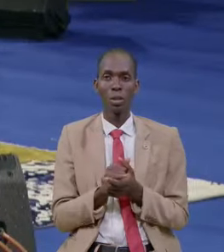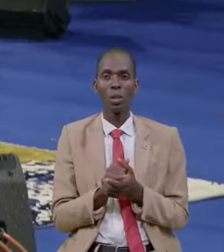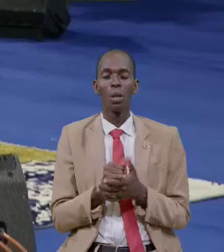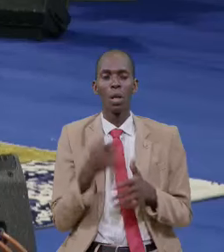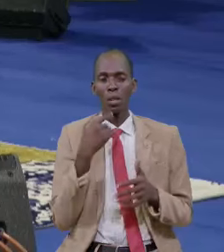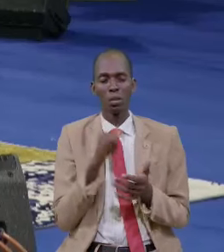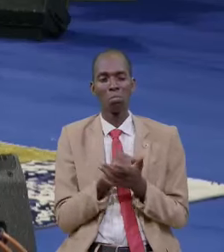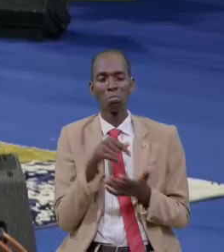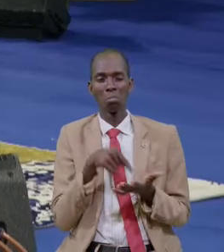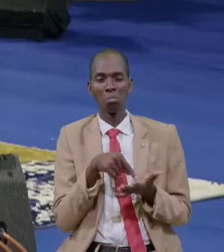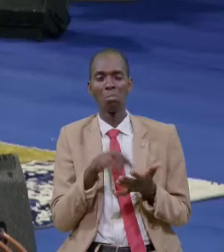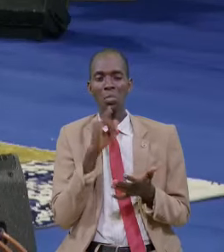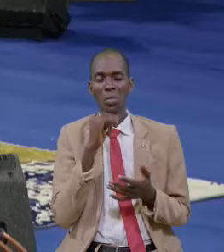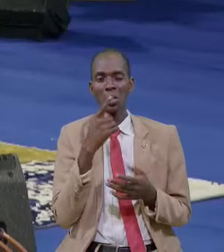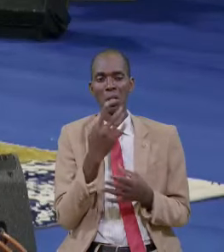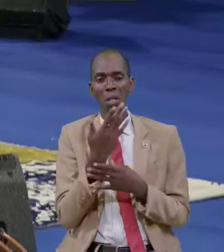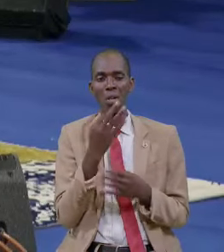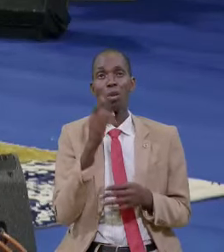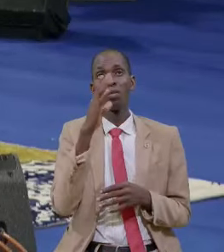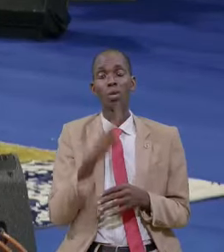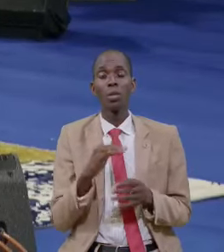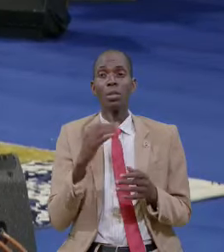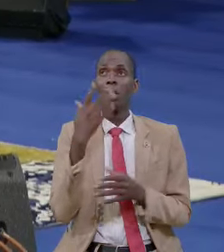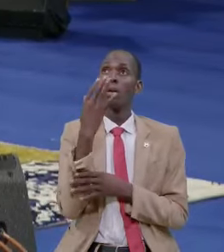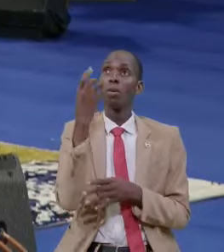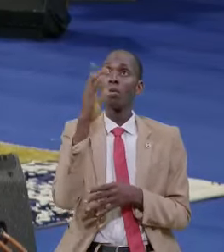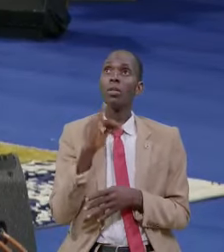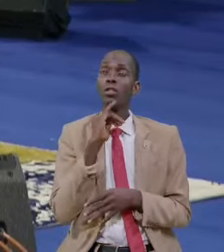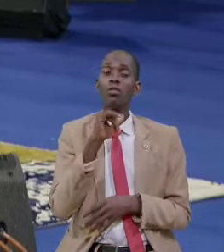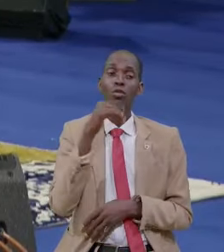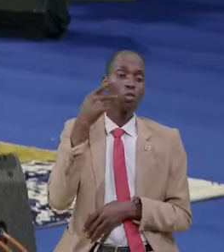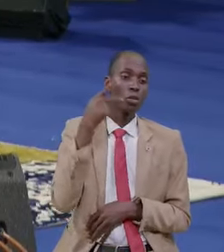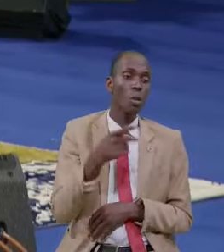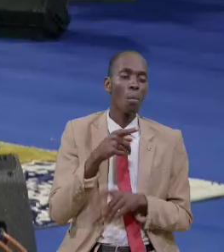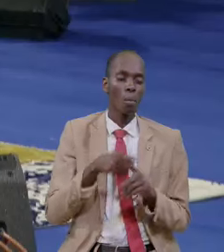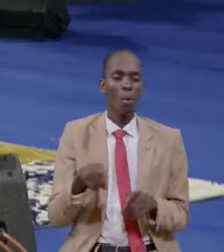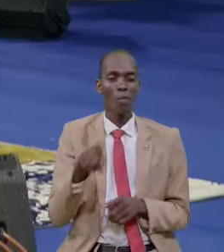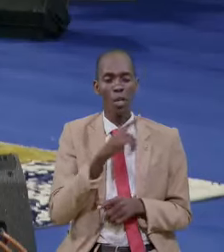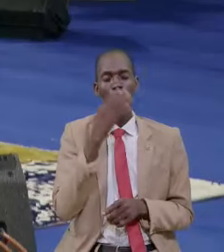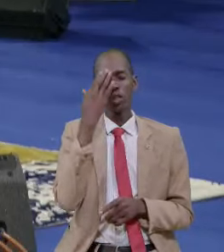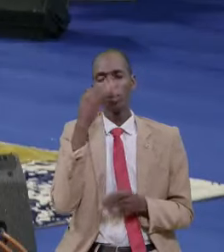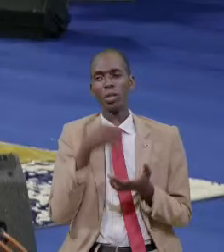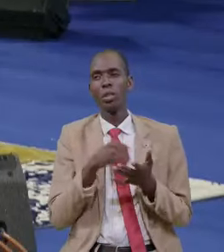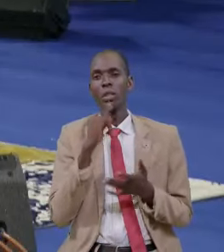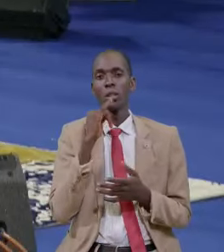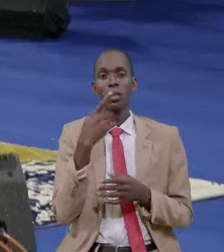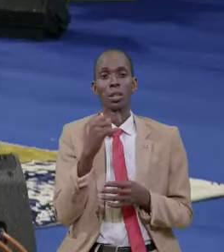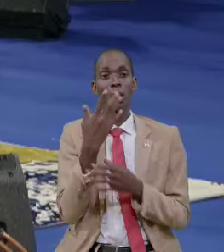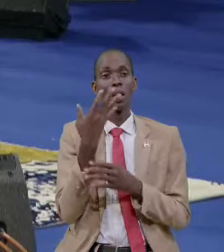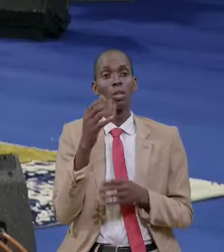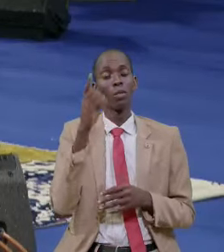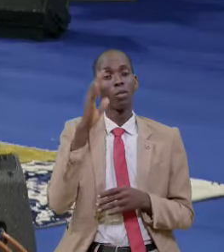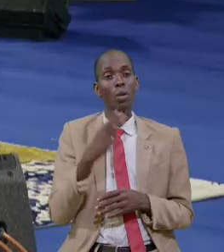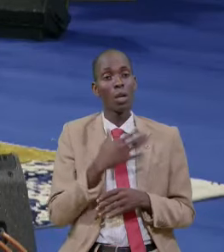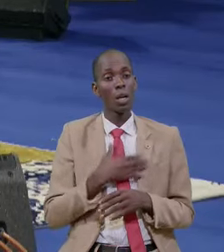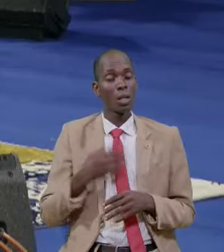God. It's invisible, but they know that is the hand of God. And the hand of Christ where you are